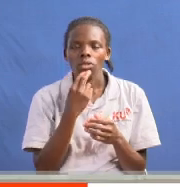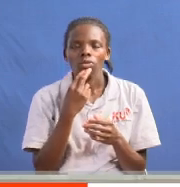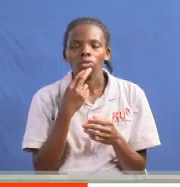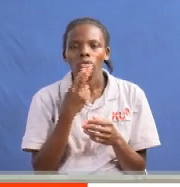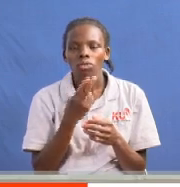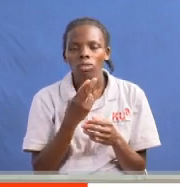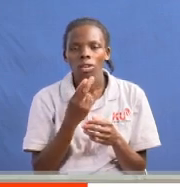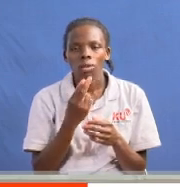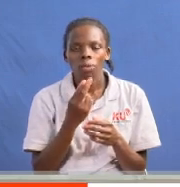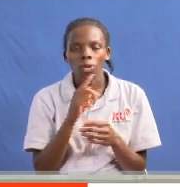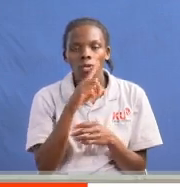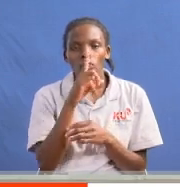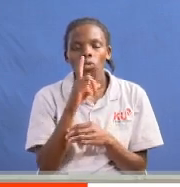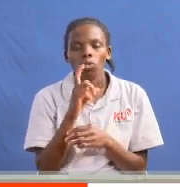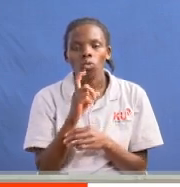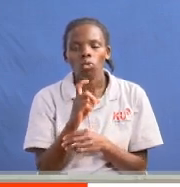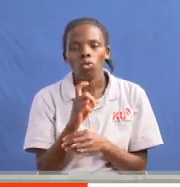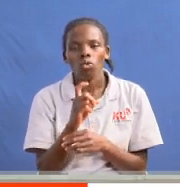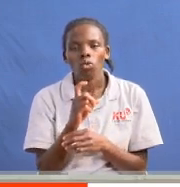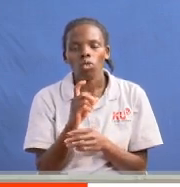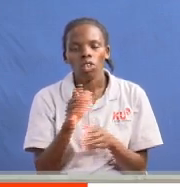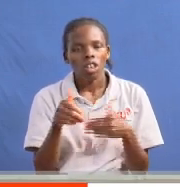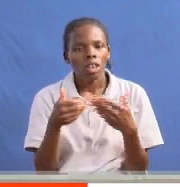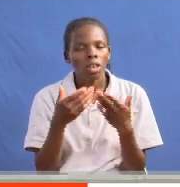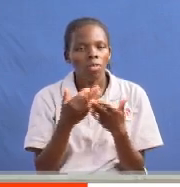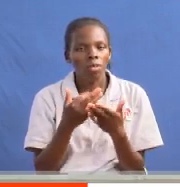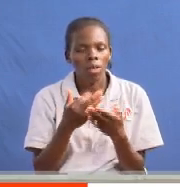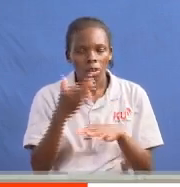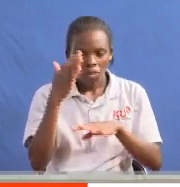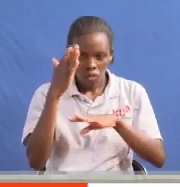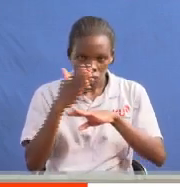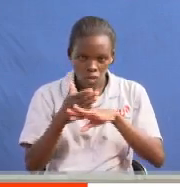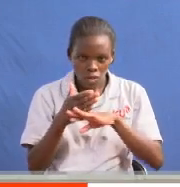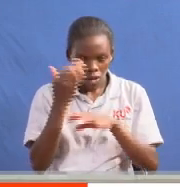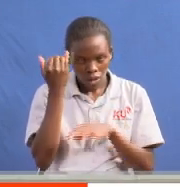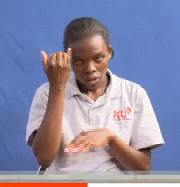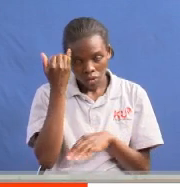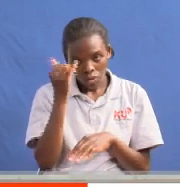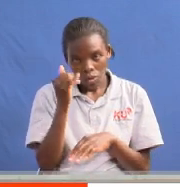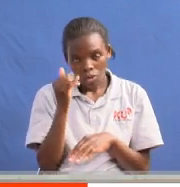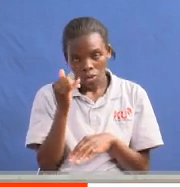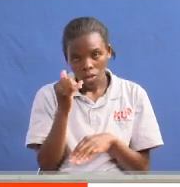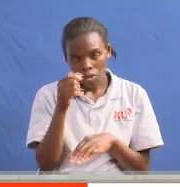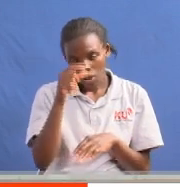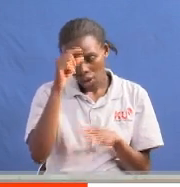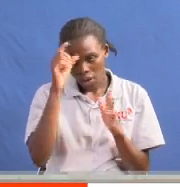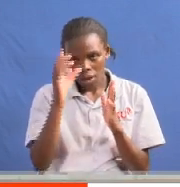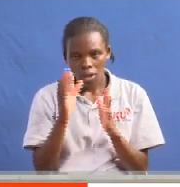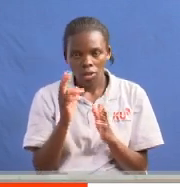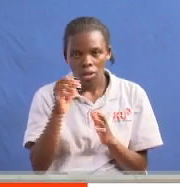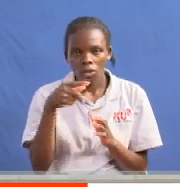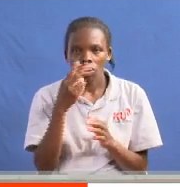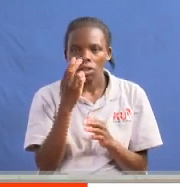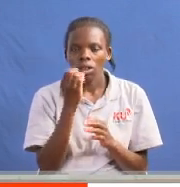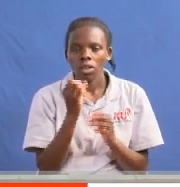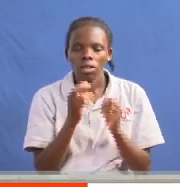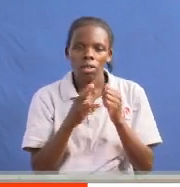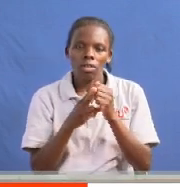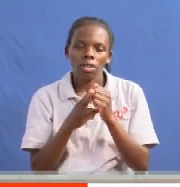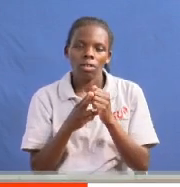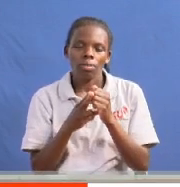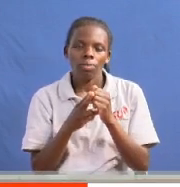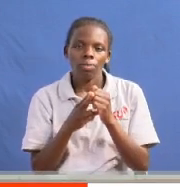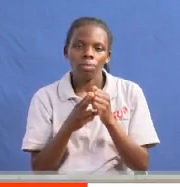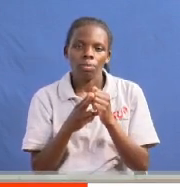Tuesday, where he was questioned for allegedly giving false information to vie for the gubernatorial seat in